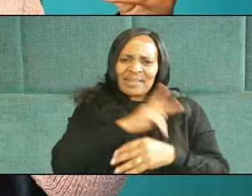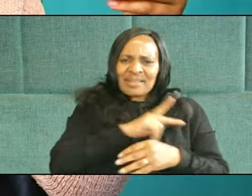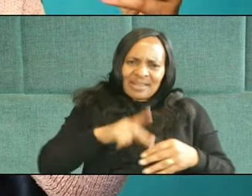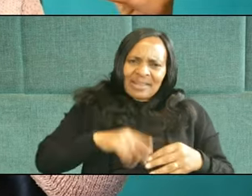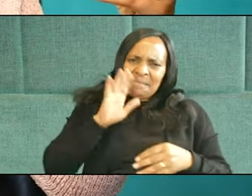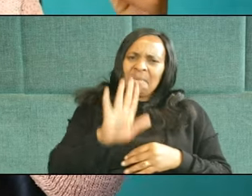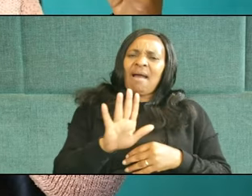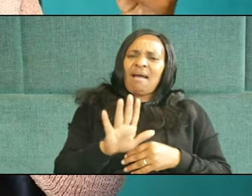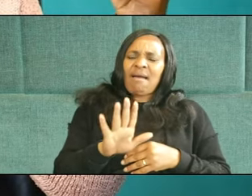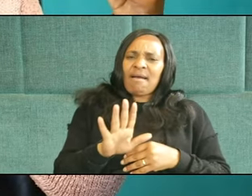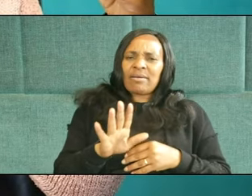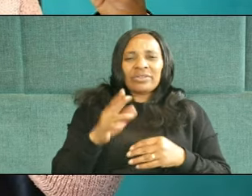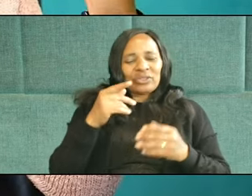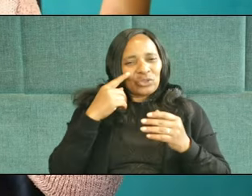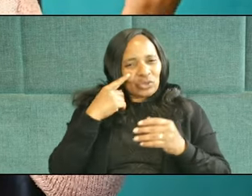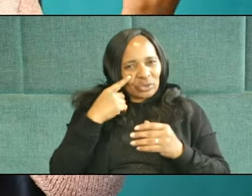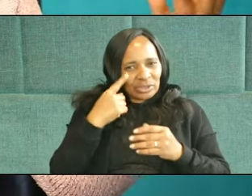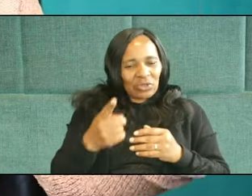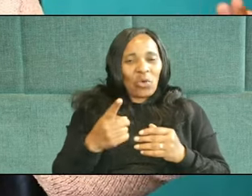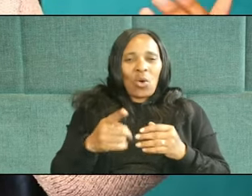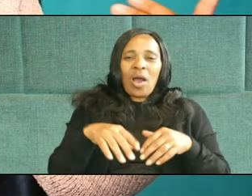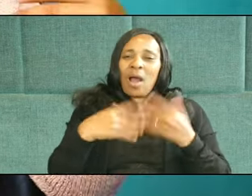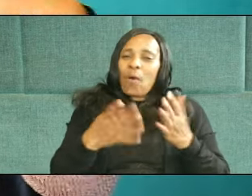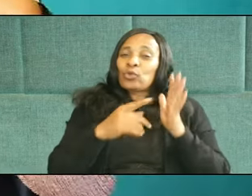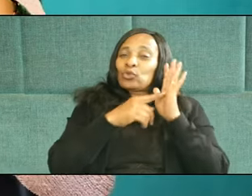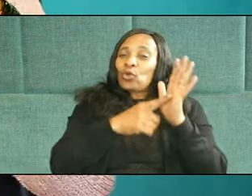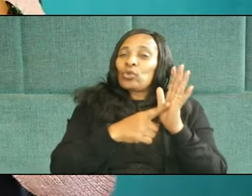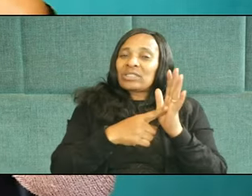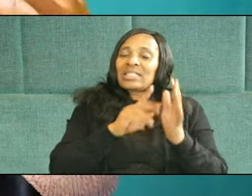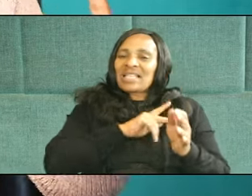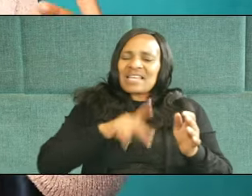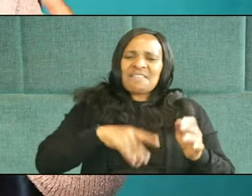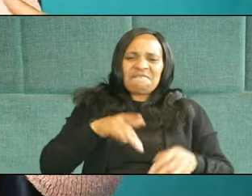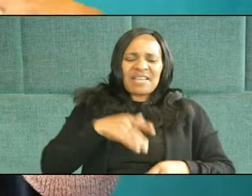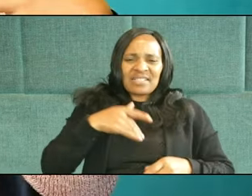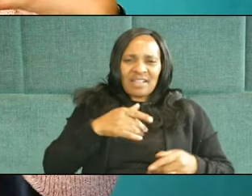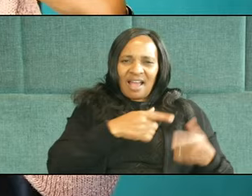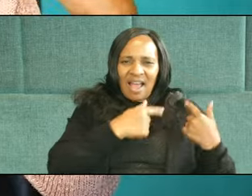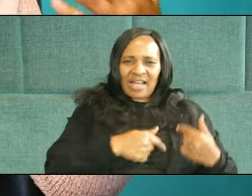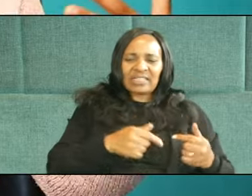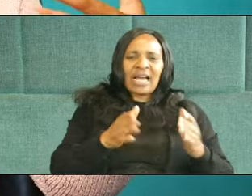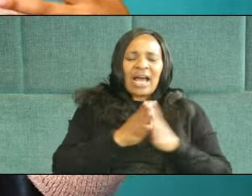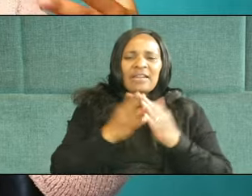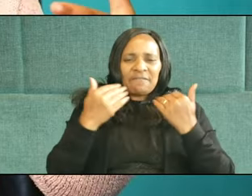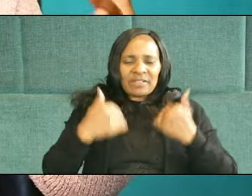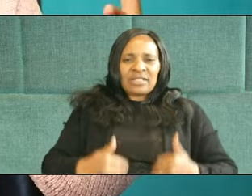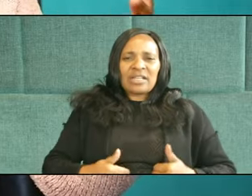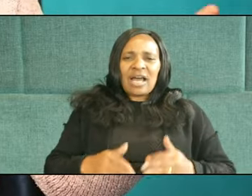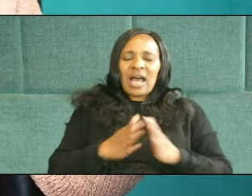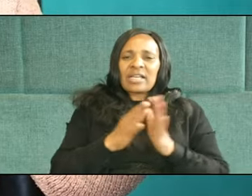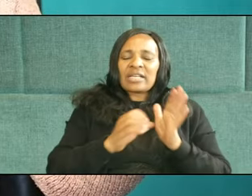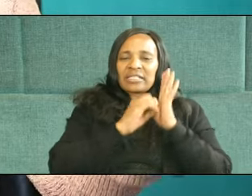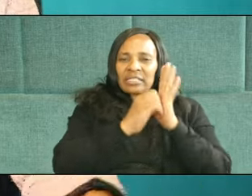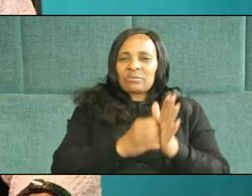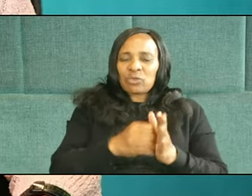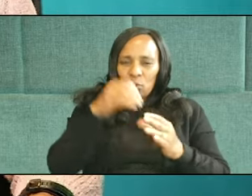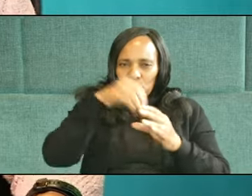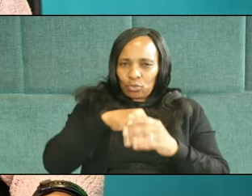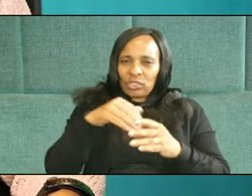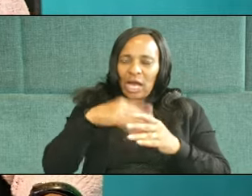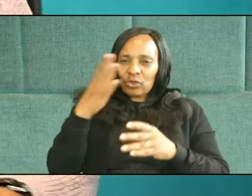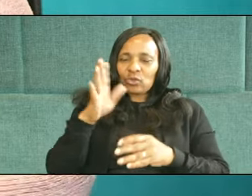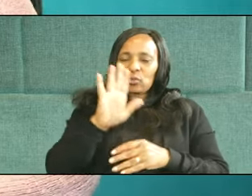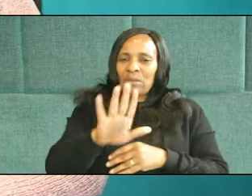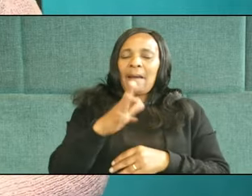it just shows how David felt overall as a person, in his heart and physically, and the example he put out to his men.